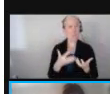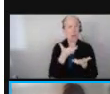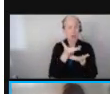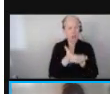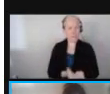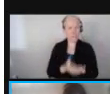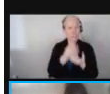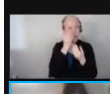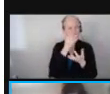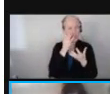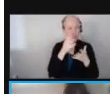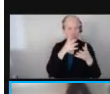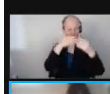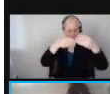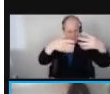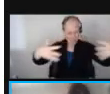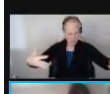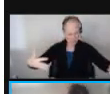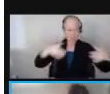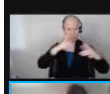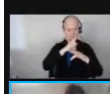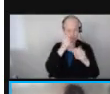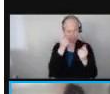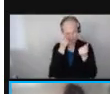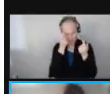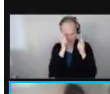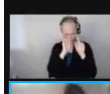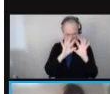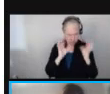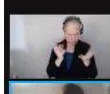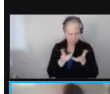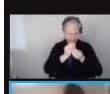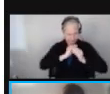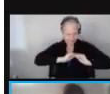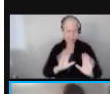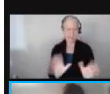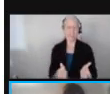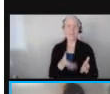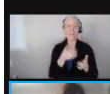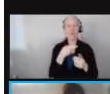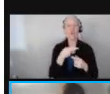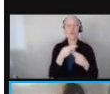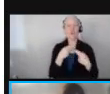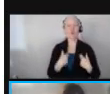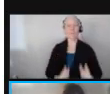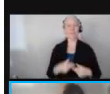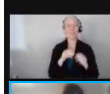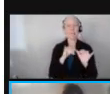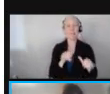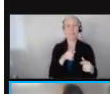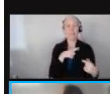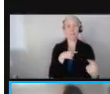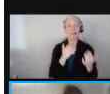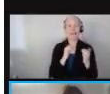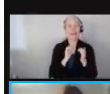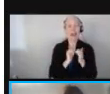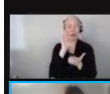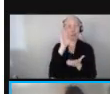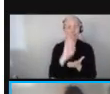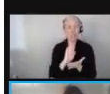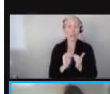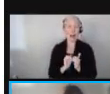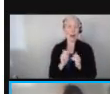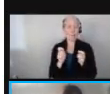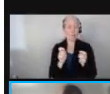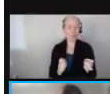to understand human system risks and to understand how to mitigate and manage the human system risks, as well as we got to